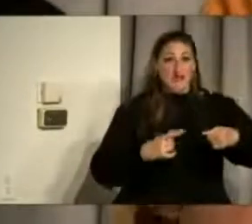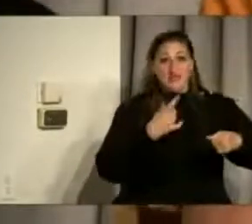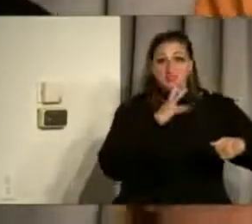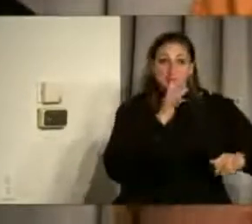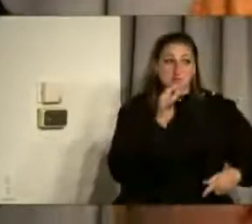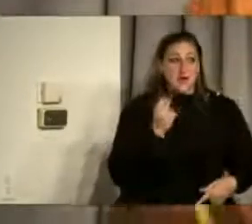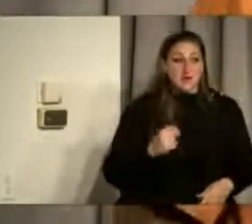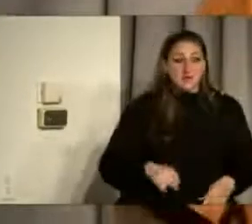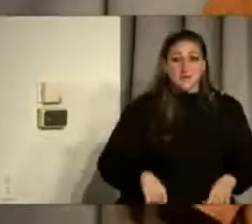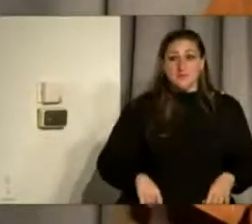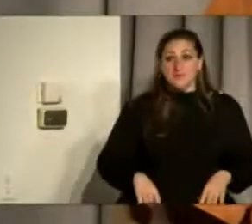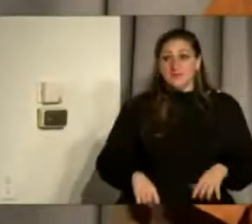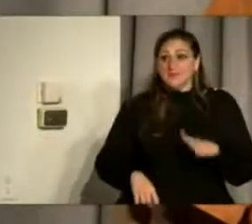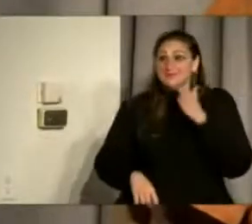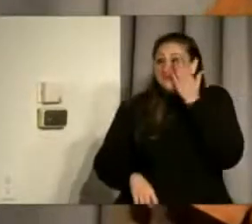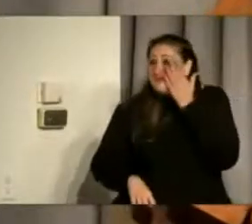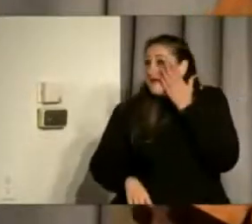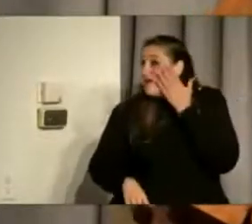I'm indigenous.